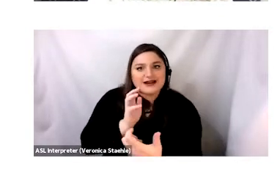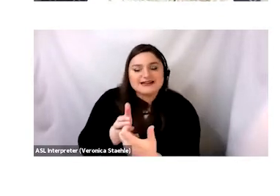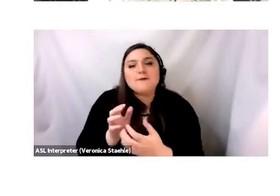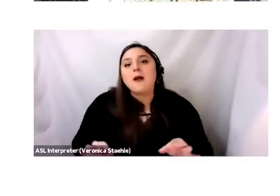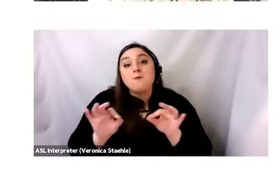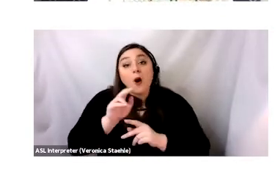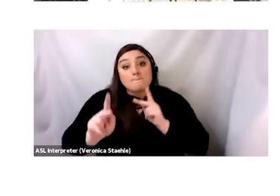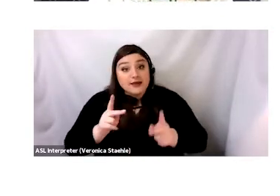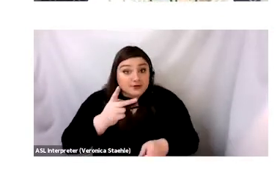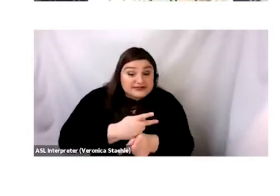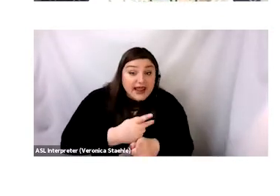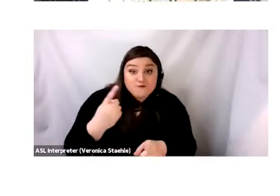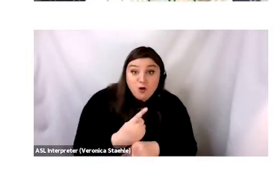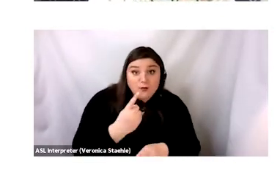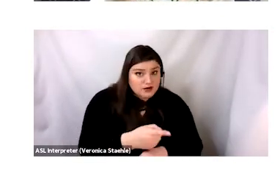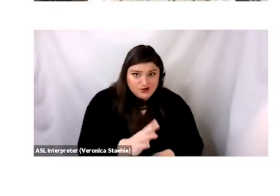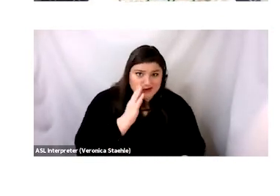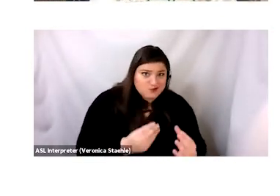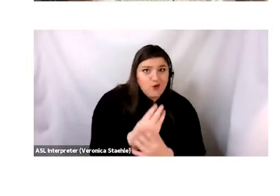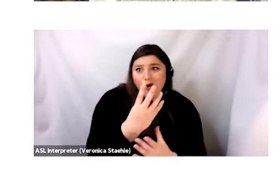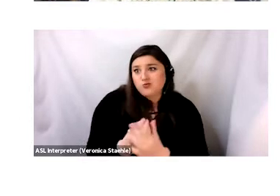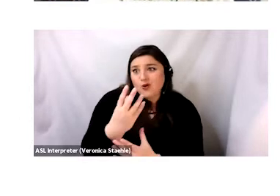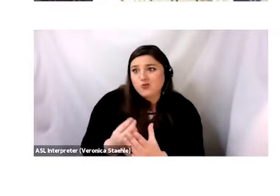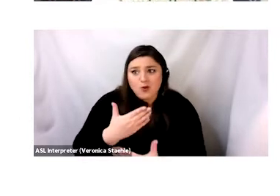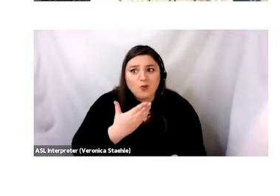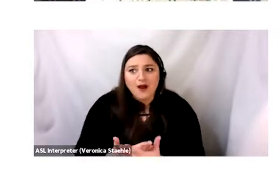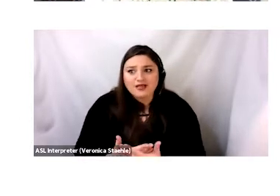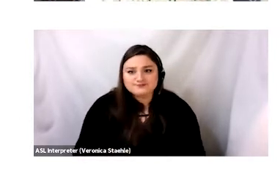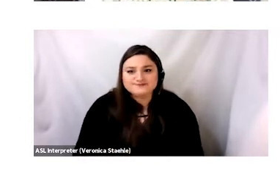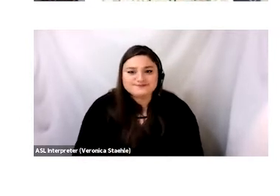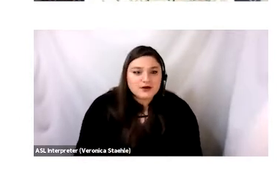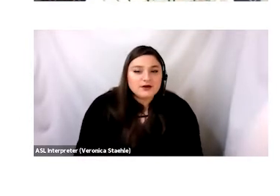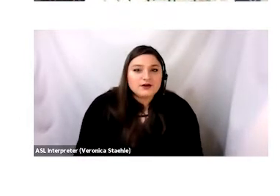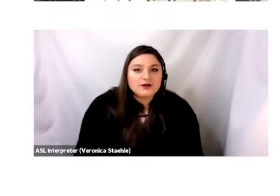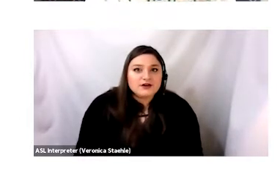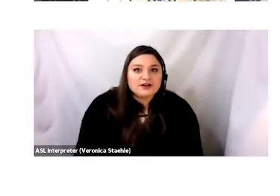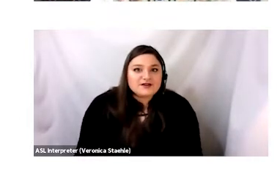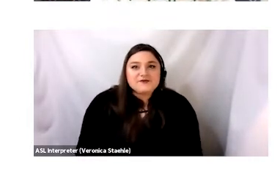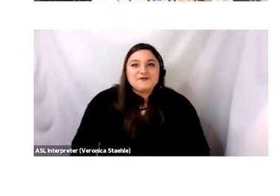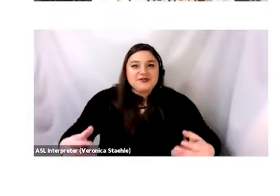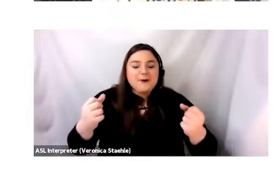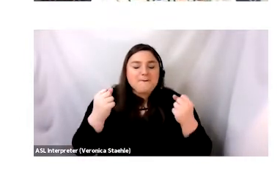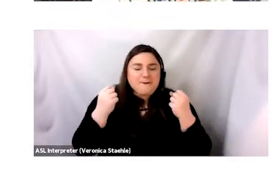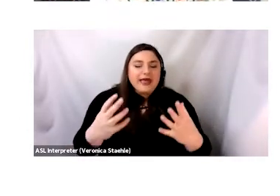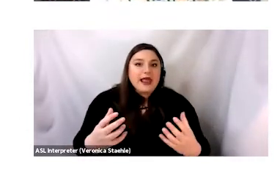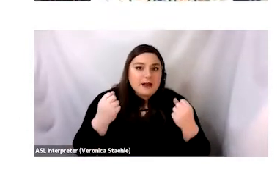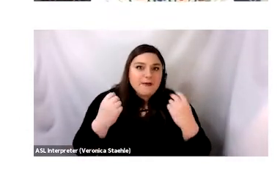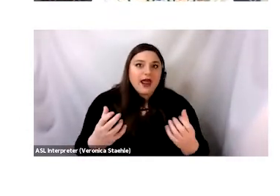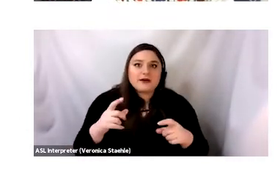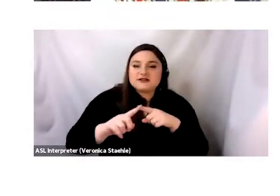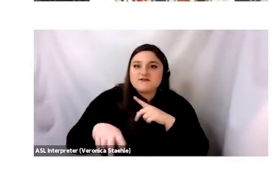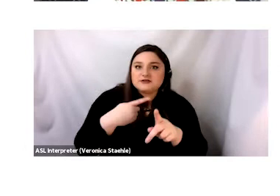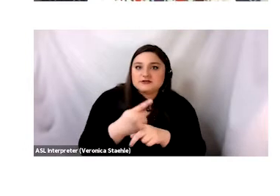people cultivate it with the right care, intention, and understand their unique environment. There are hundreds, maybe